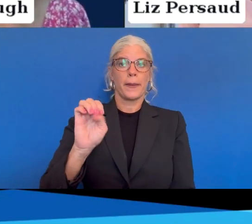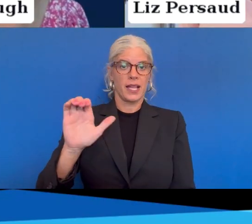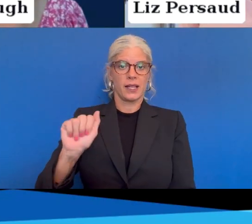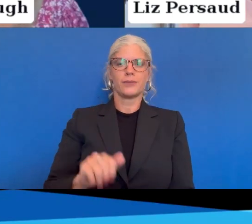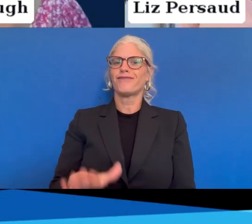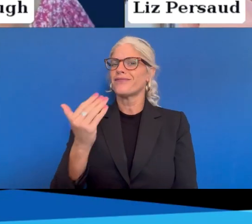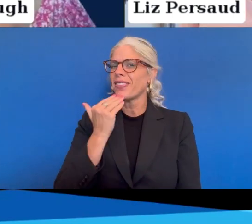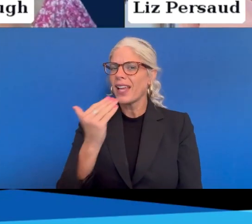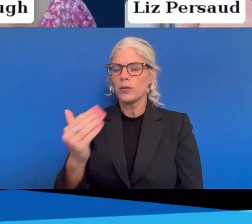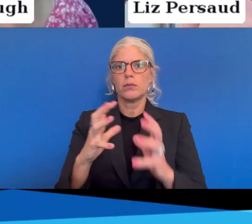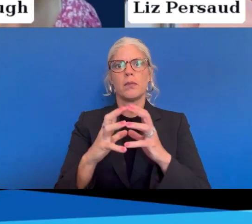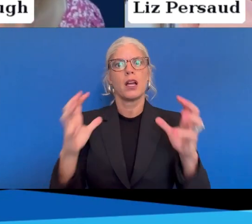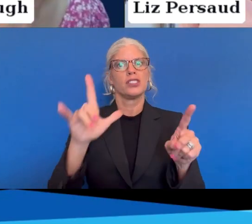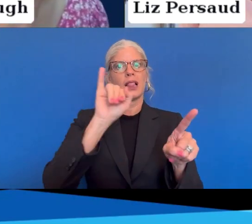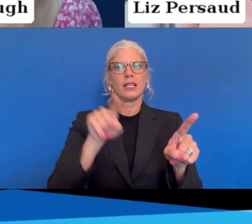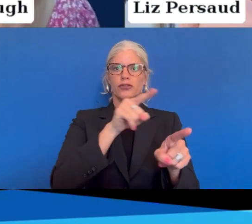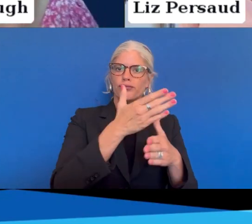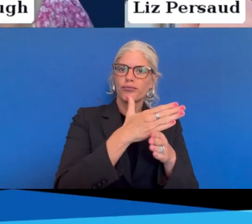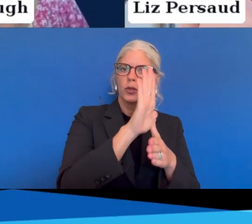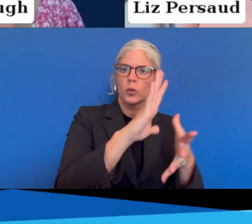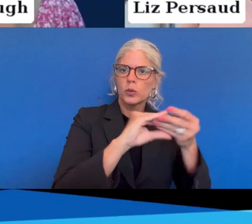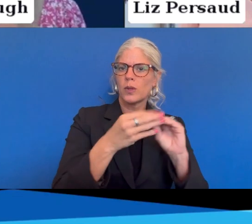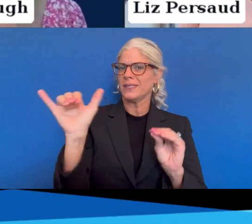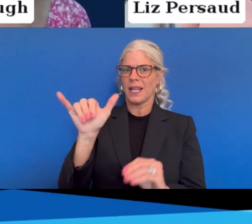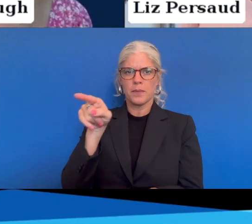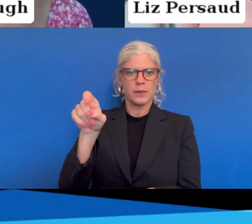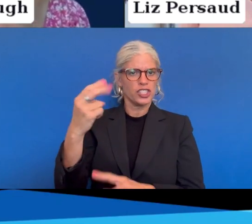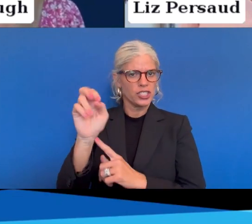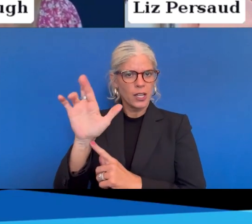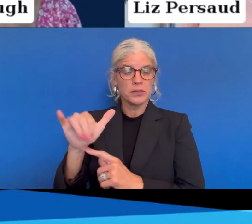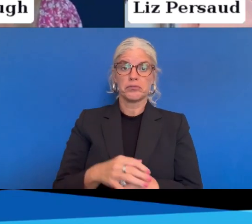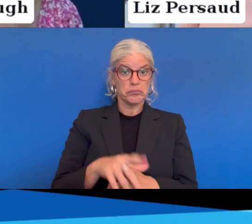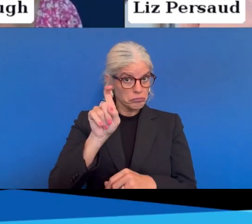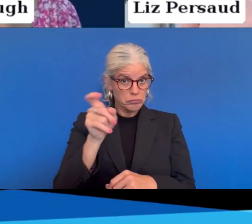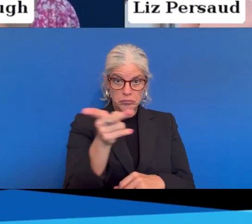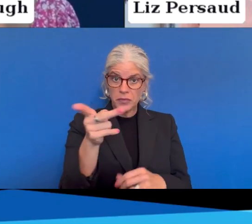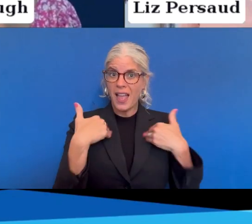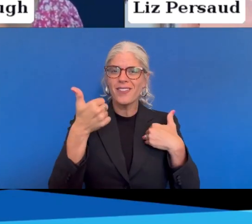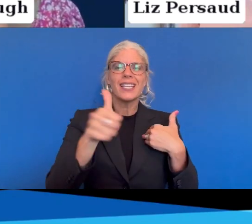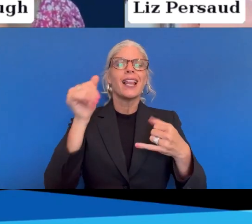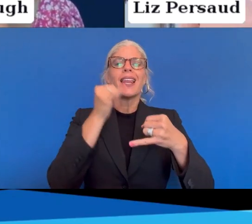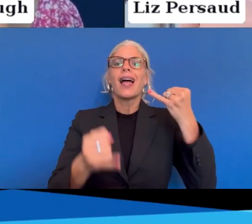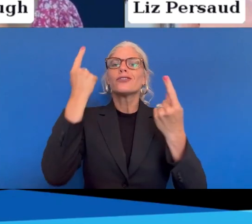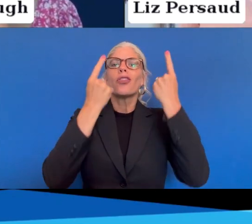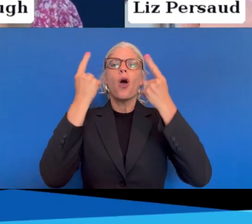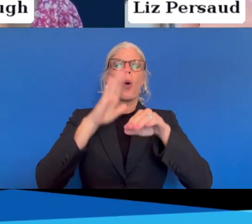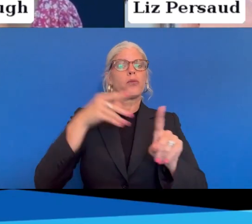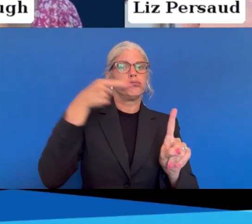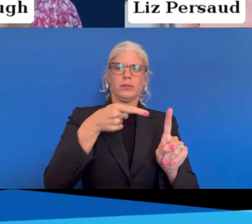Thank you so very much, Liz, for sharing your story, and you too as well, Sherry. Do either of you have any final thoughts